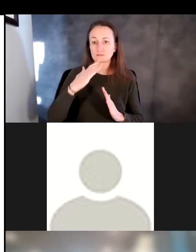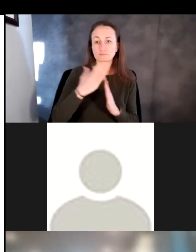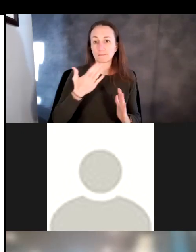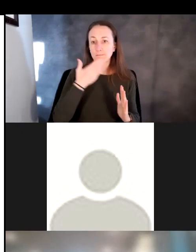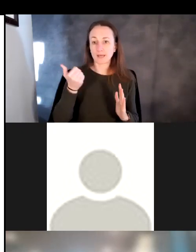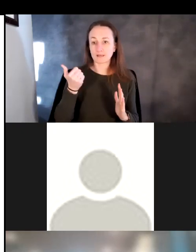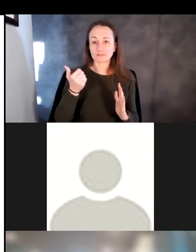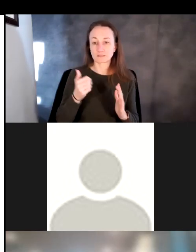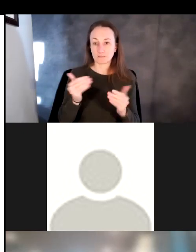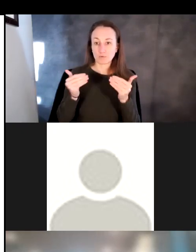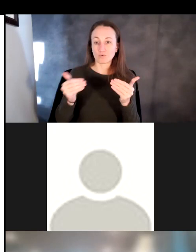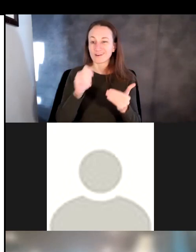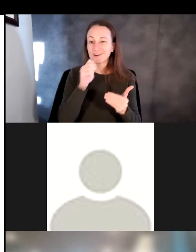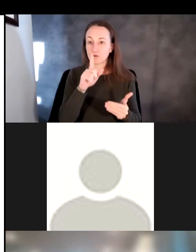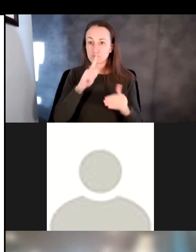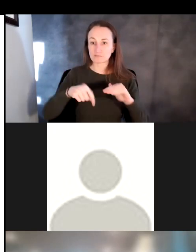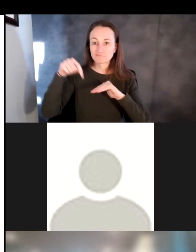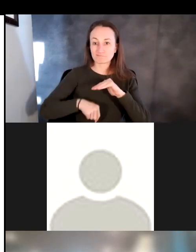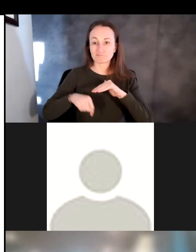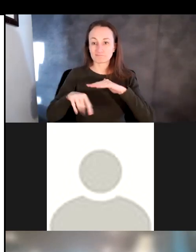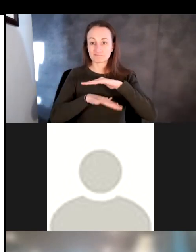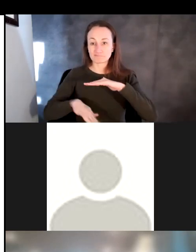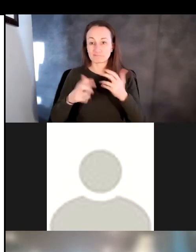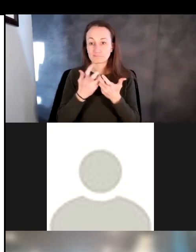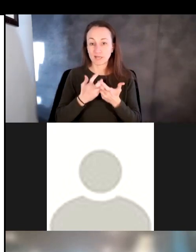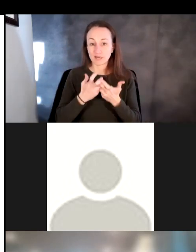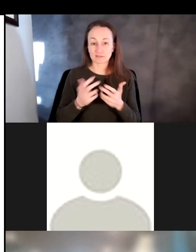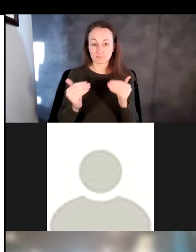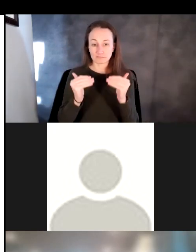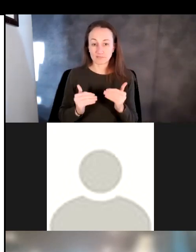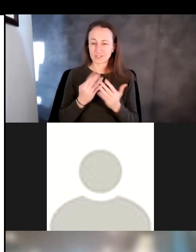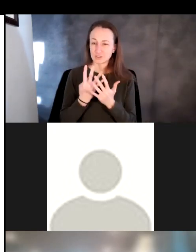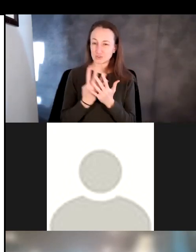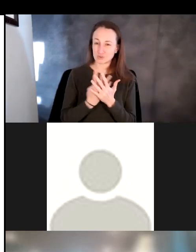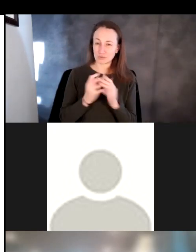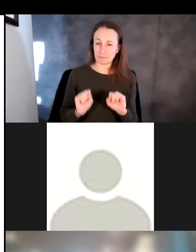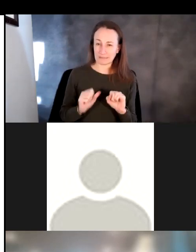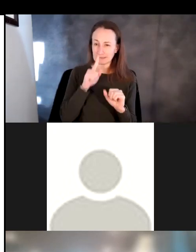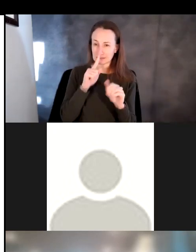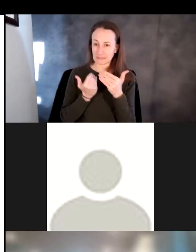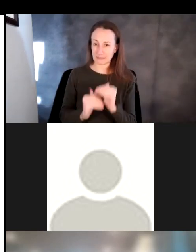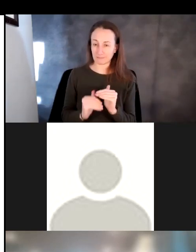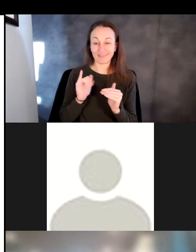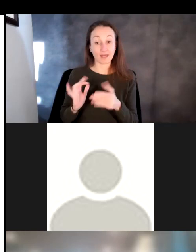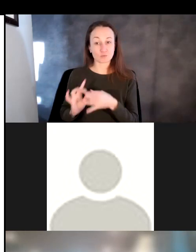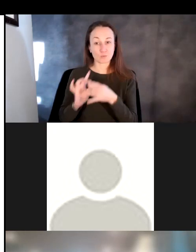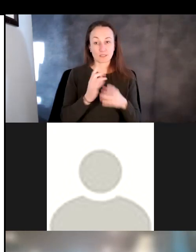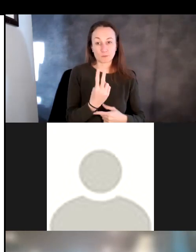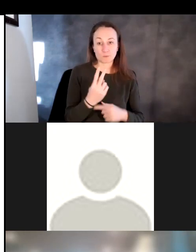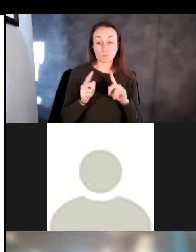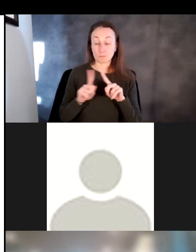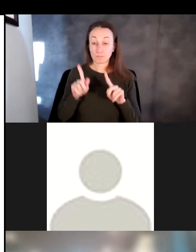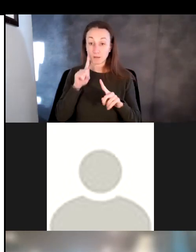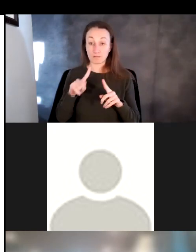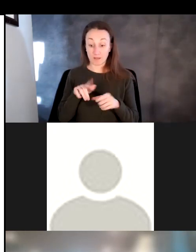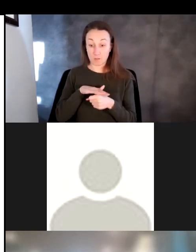underlying mechanism. Screening capacity is limited. Well, this is related to the first two, but we're going to use that local search to only look at